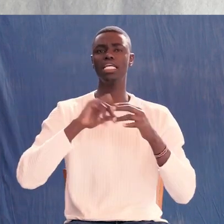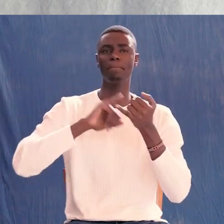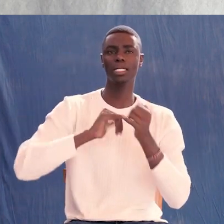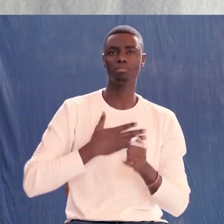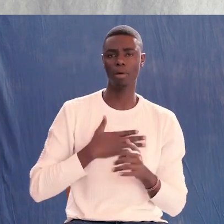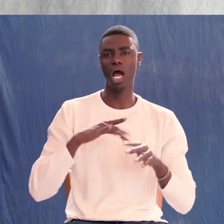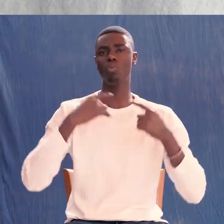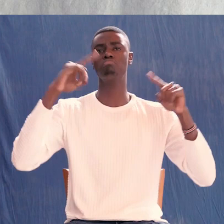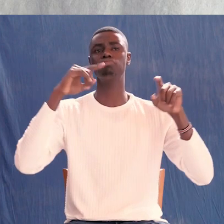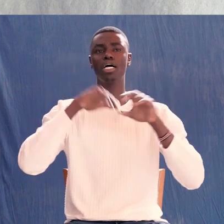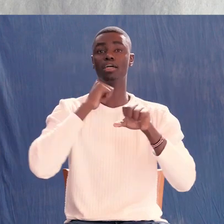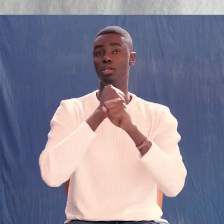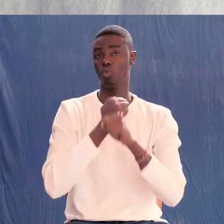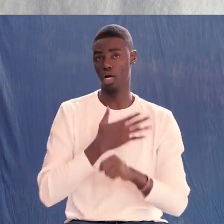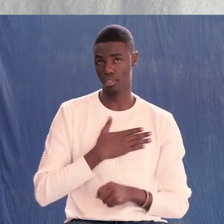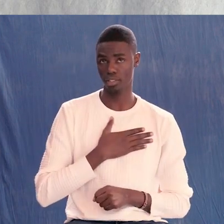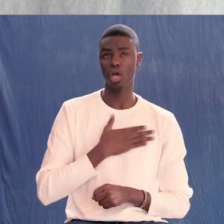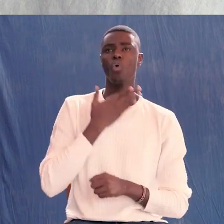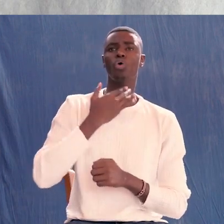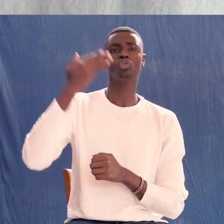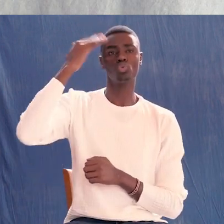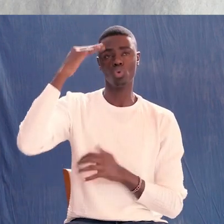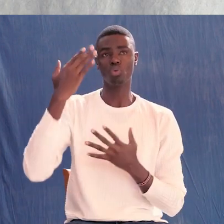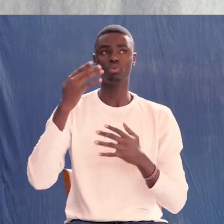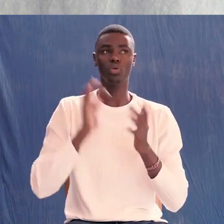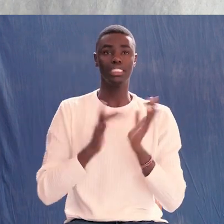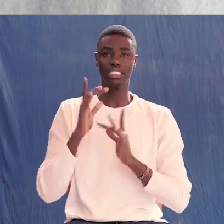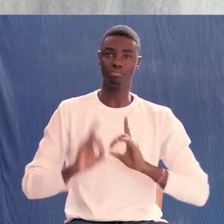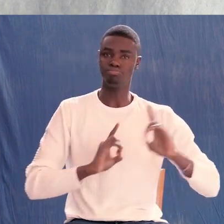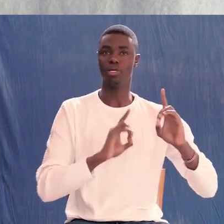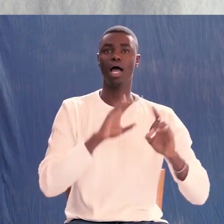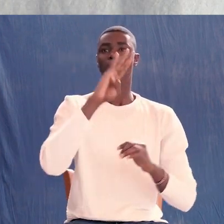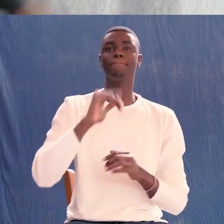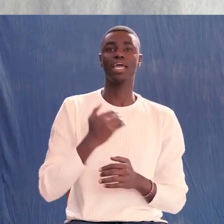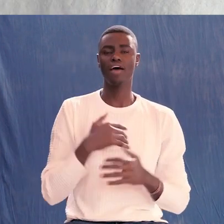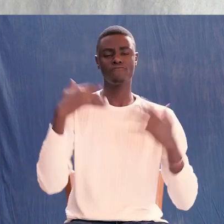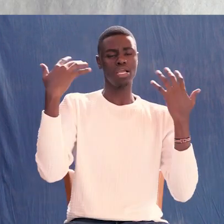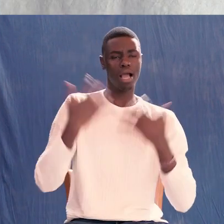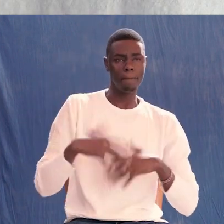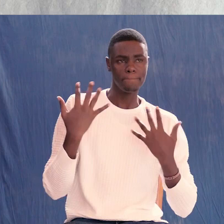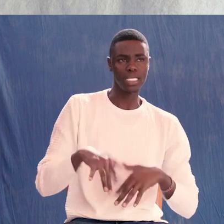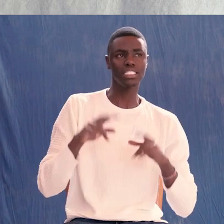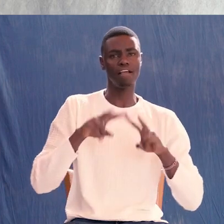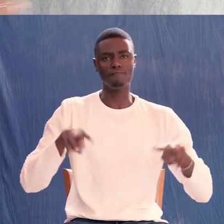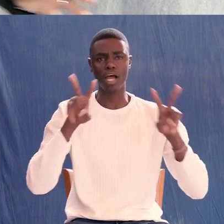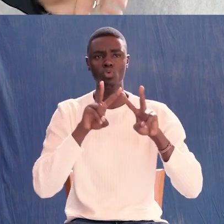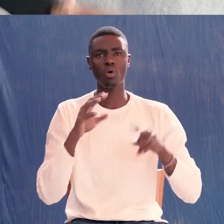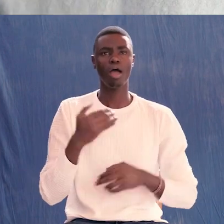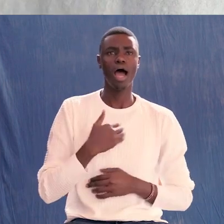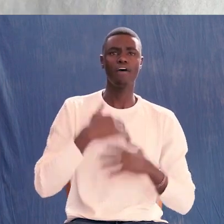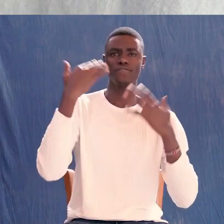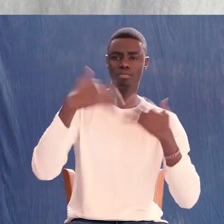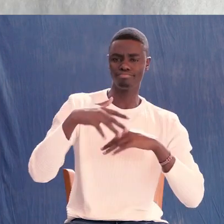how we prosper in our work. We want to know we're Jesus' disciples by having amazing venues, having amazing